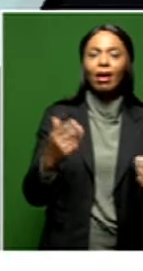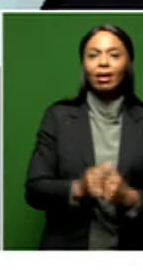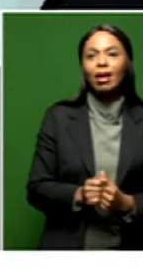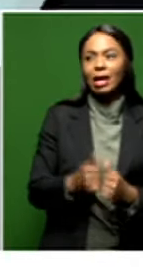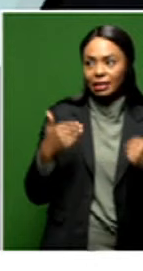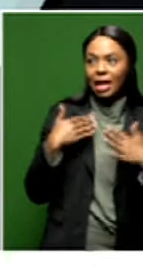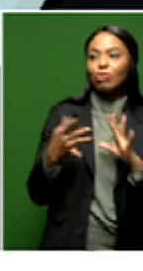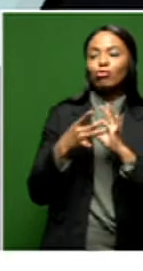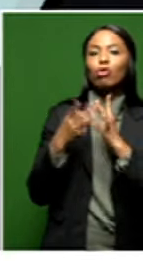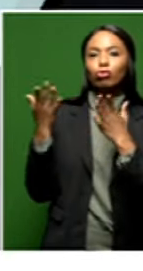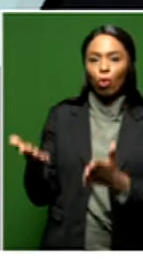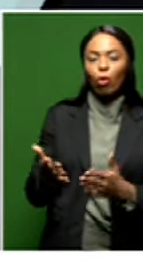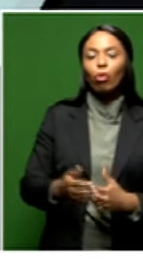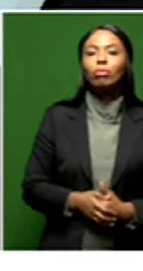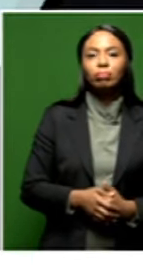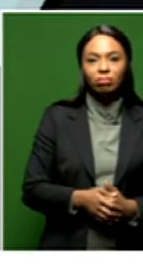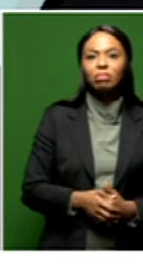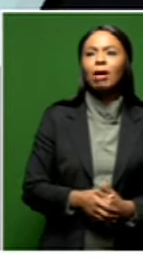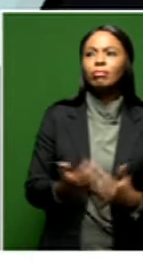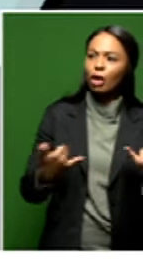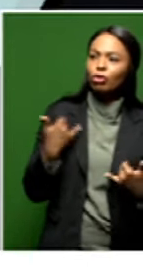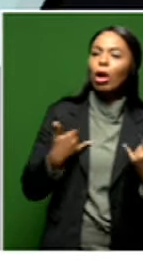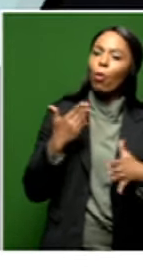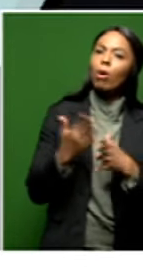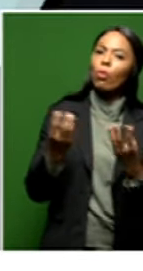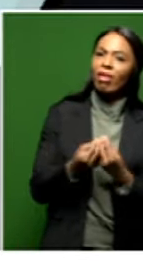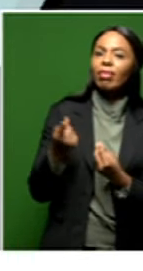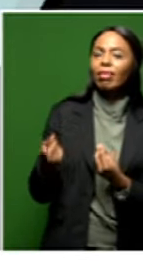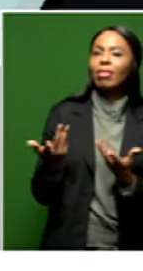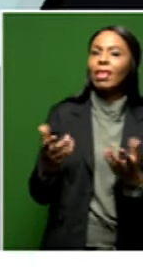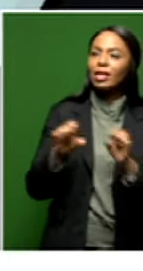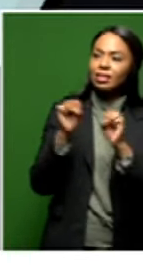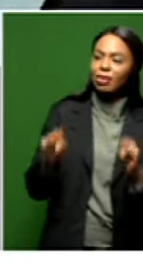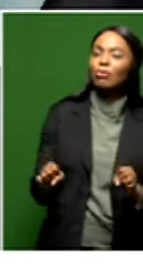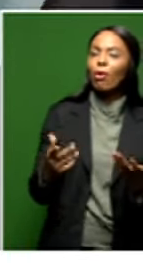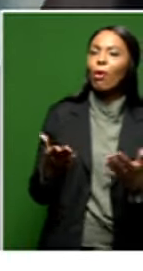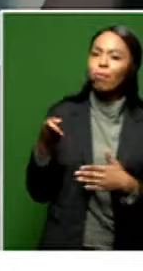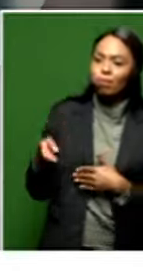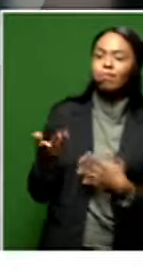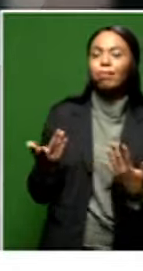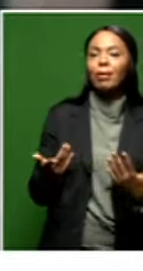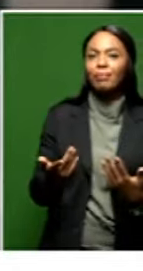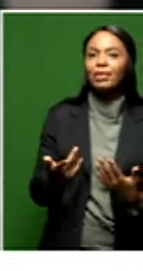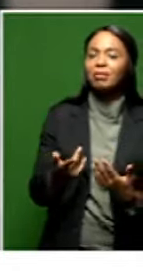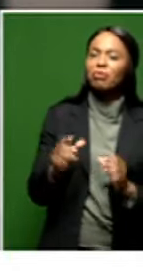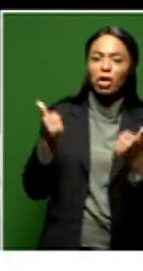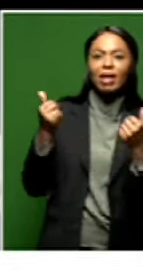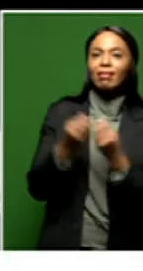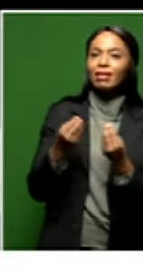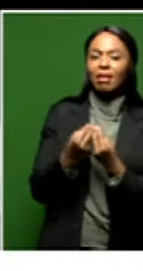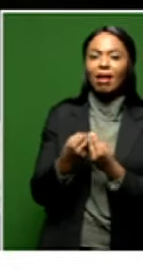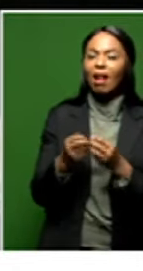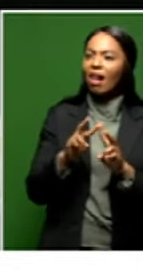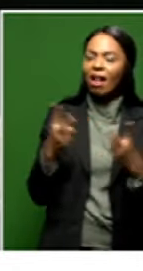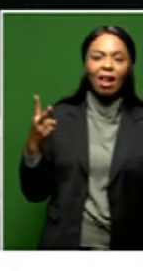And it's been such a pleasure working with him in studio, and just there's just such a flow, and he's really organic in